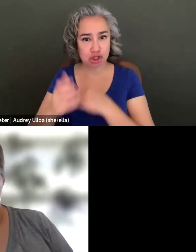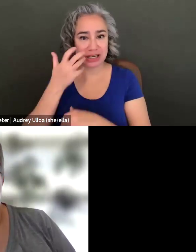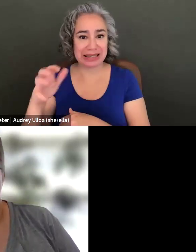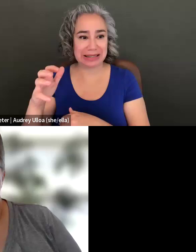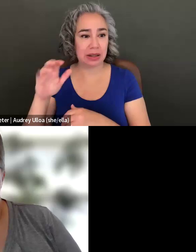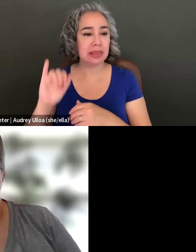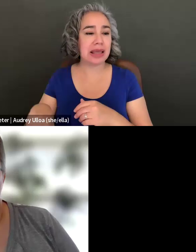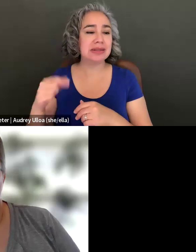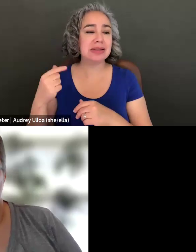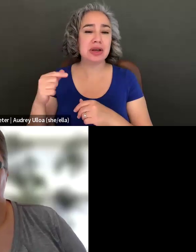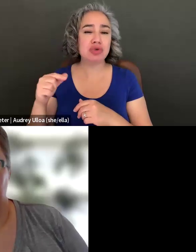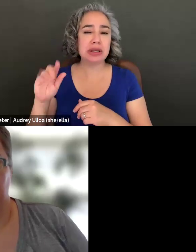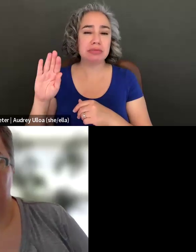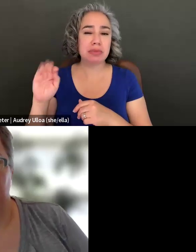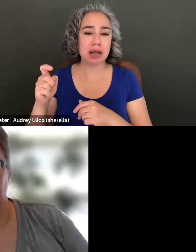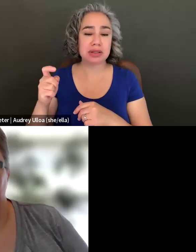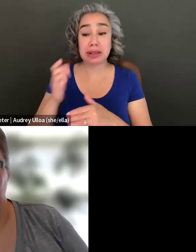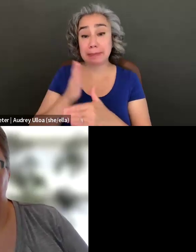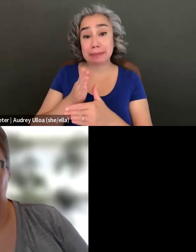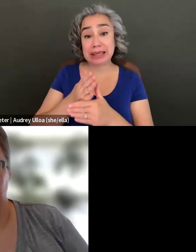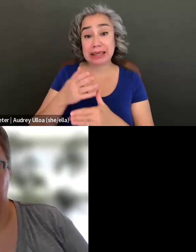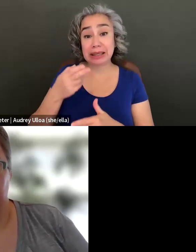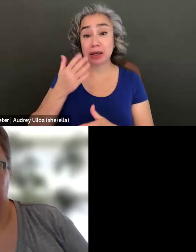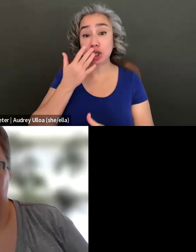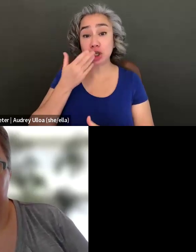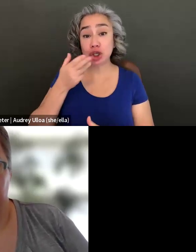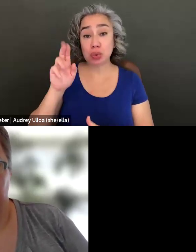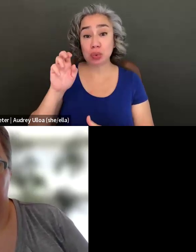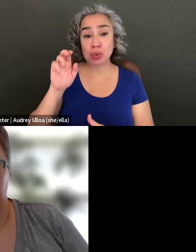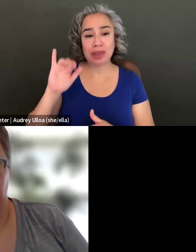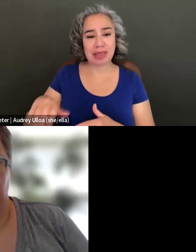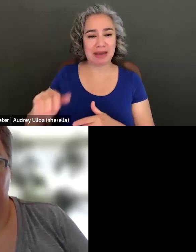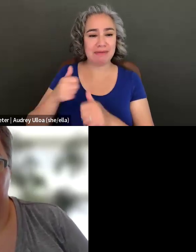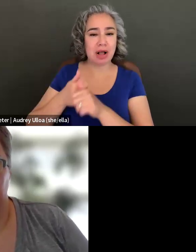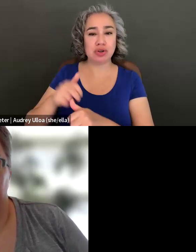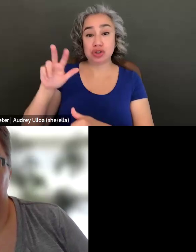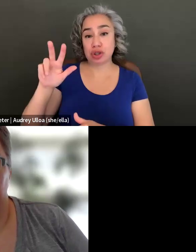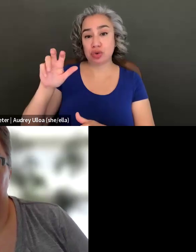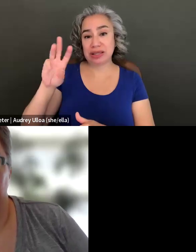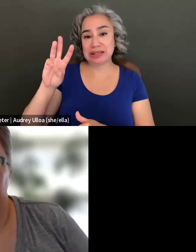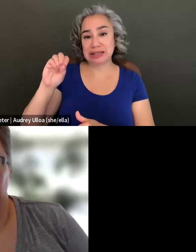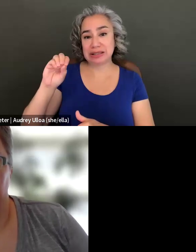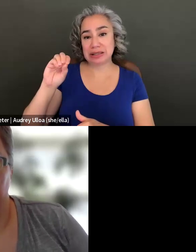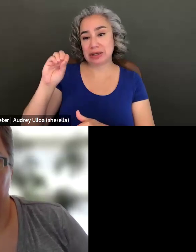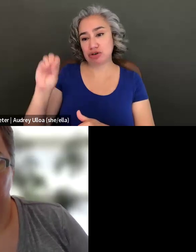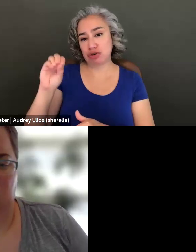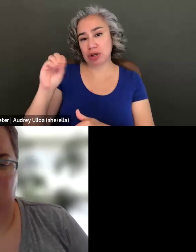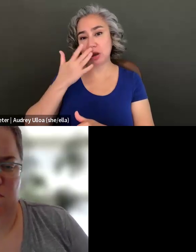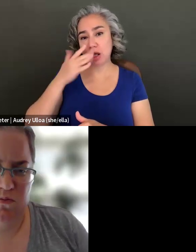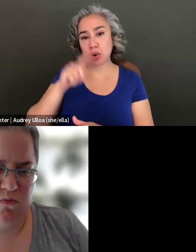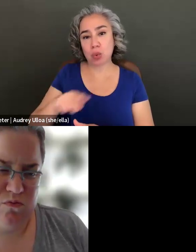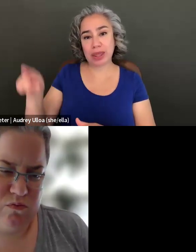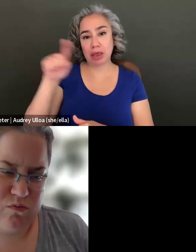green box. Mean hue is based on the 360-degree color wheel, where values around 80 to